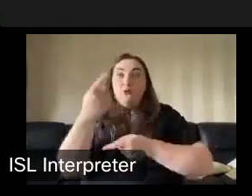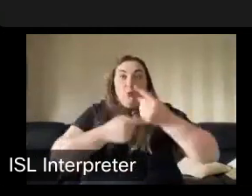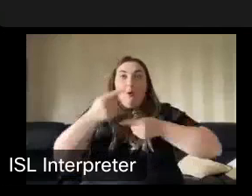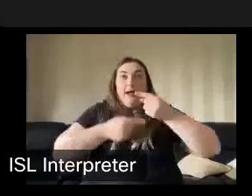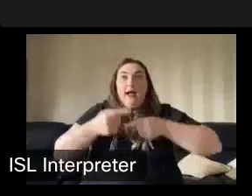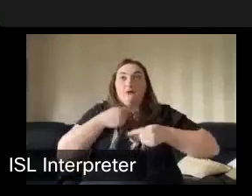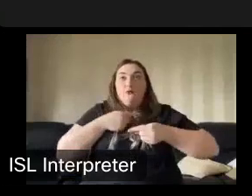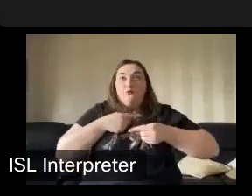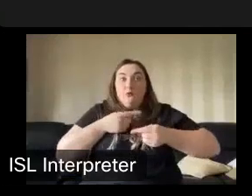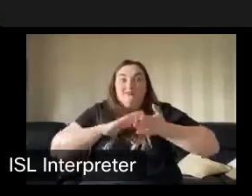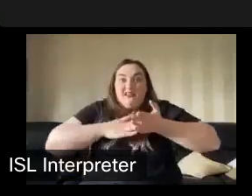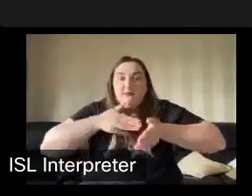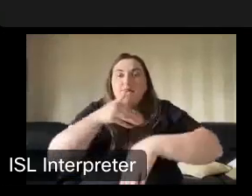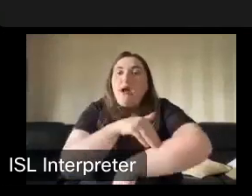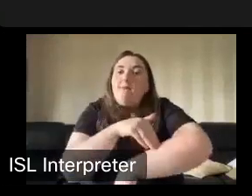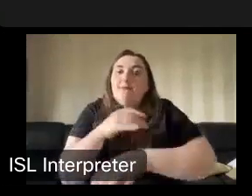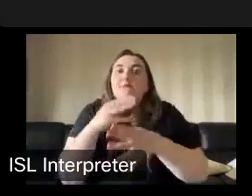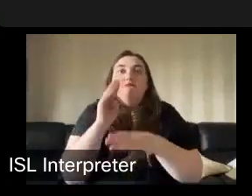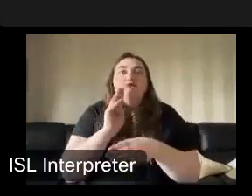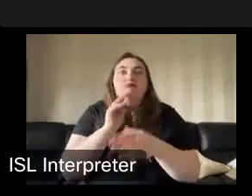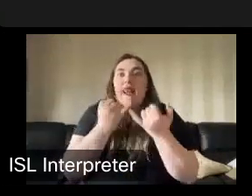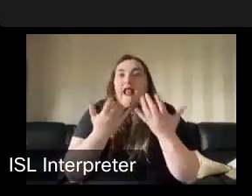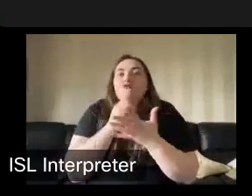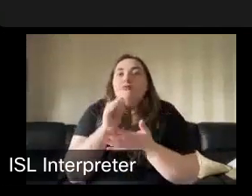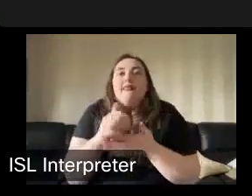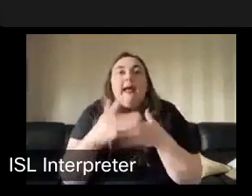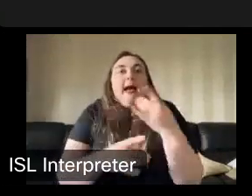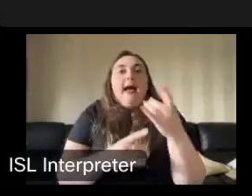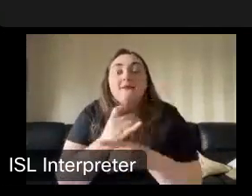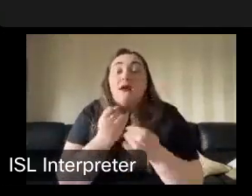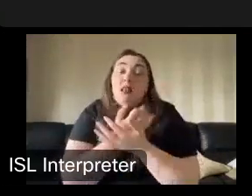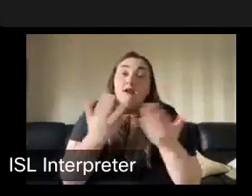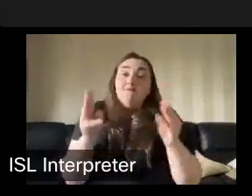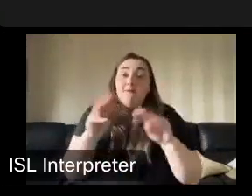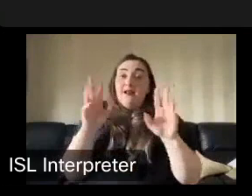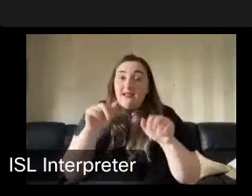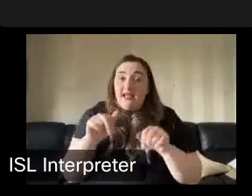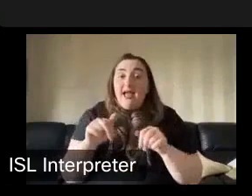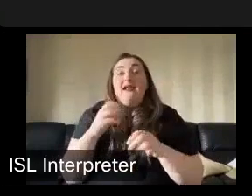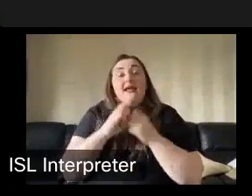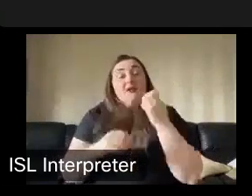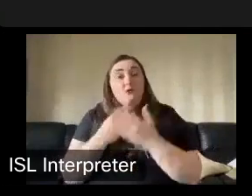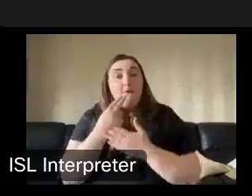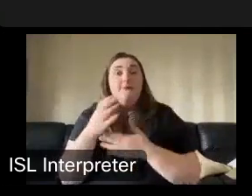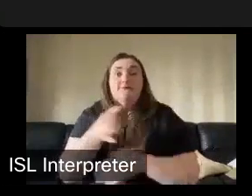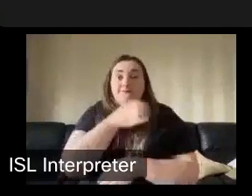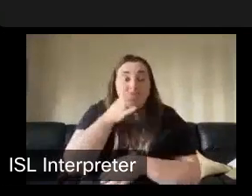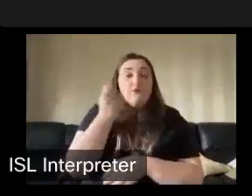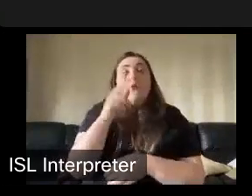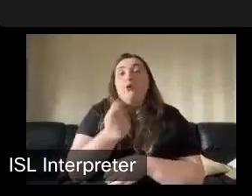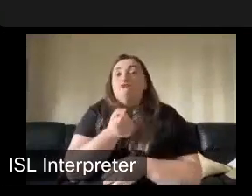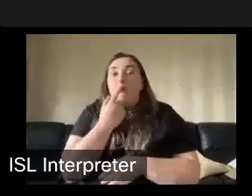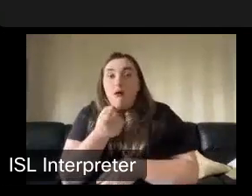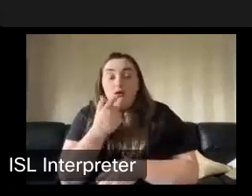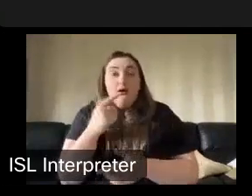that it didn't happen. And a lot of people will turn to substances or addictions to try